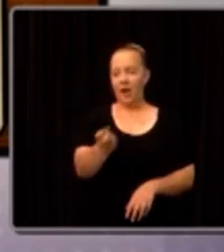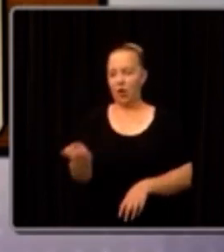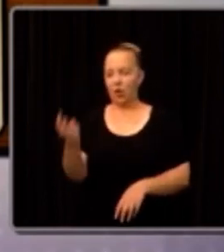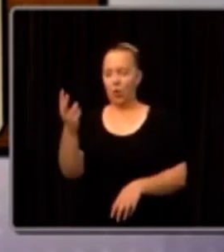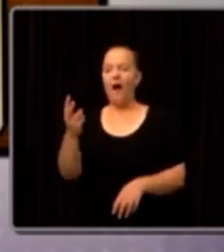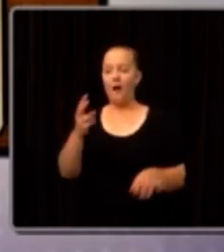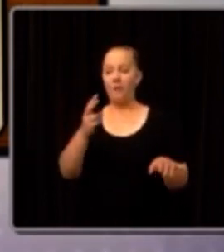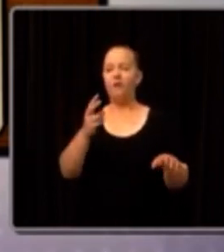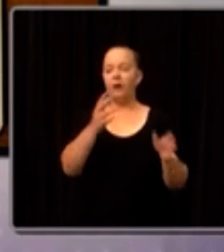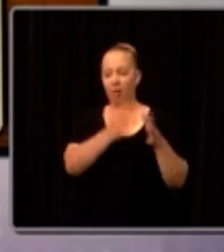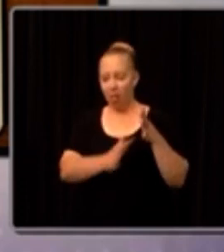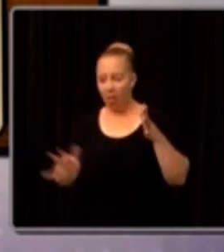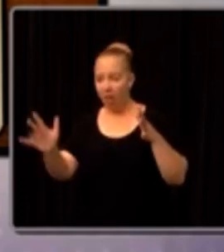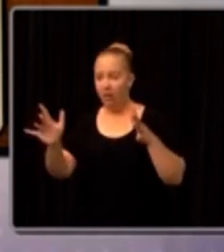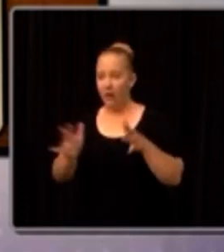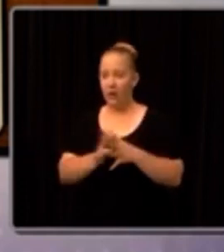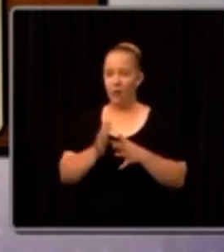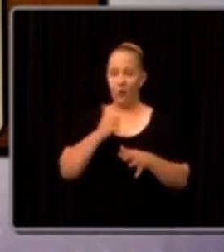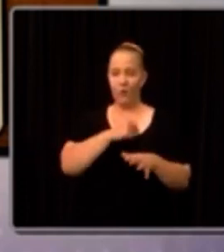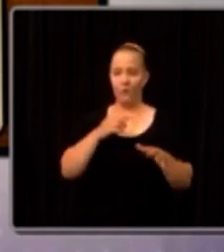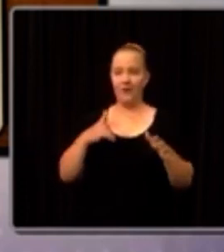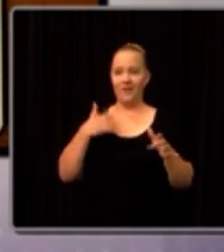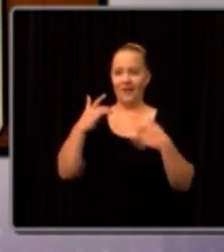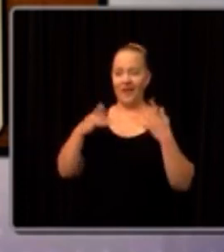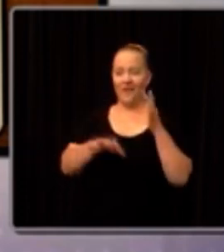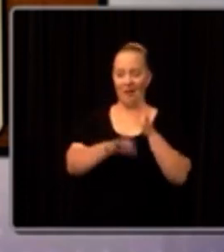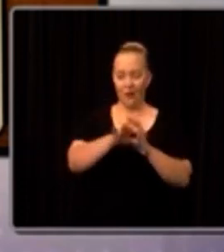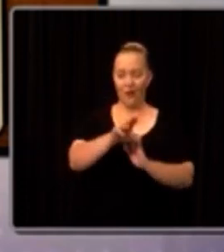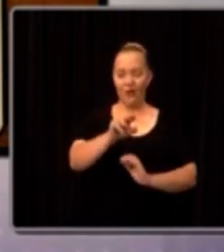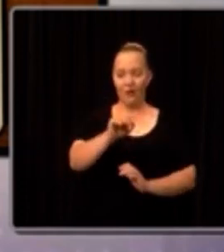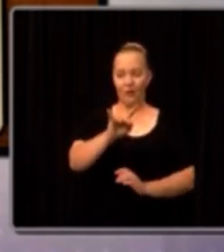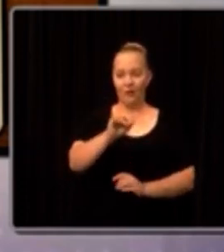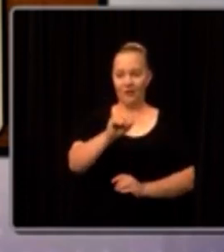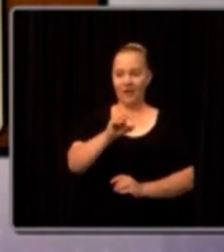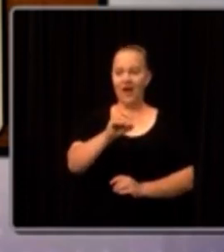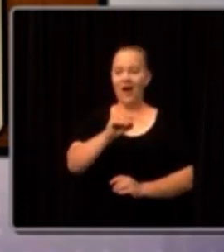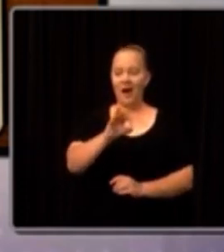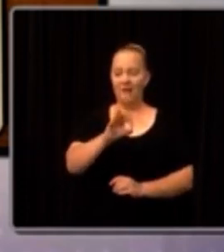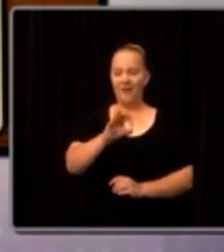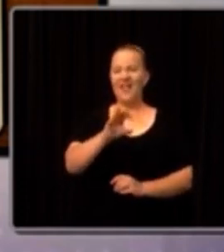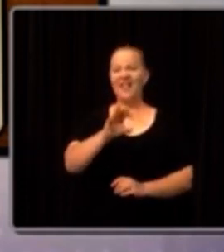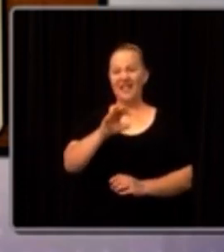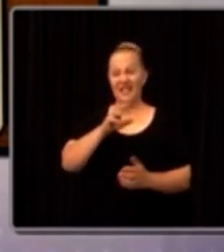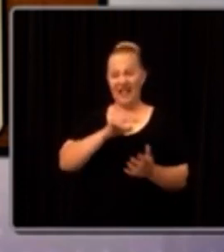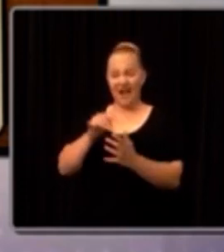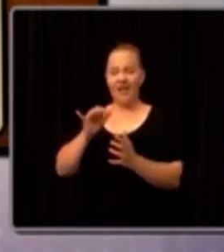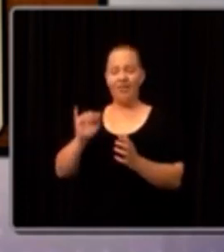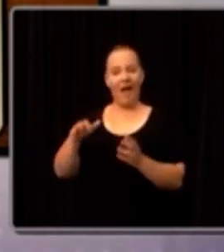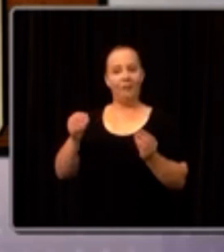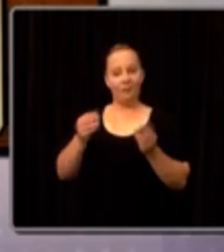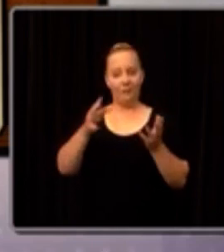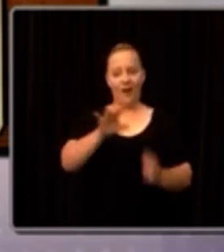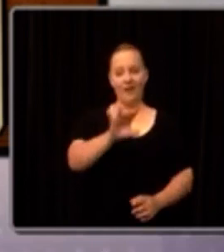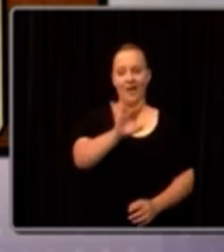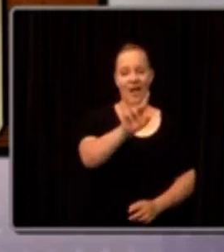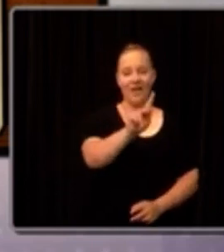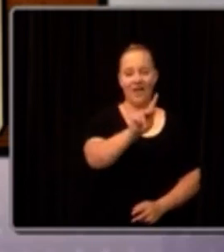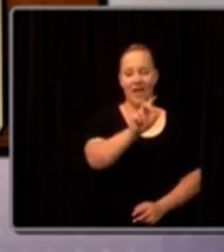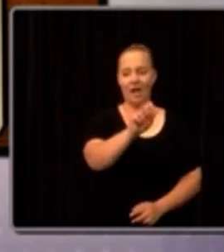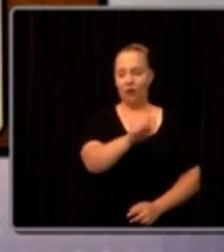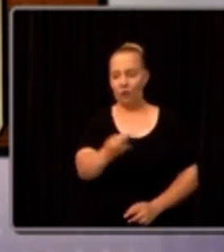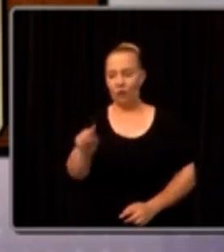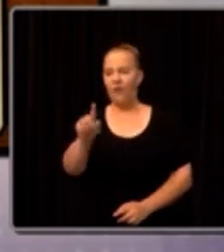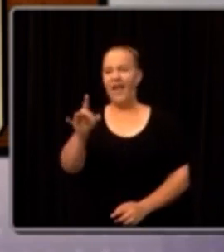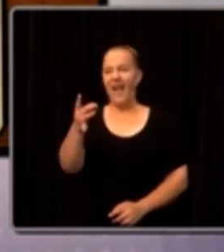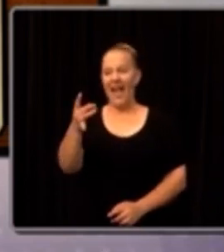we were excited when we found units of study because it covers K-8, which then leads our students to be able to have a comprehensive,